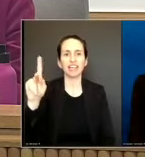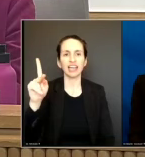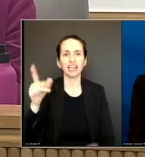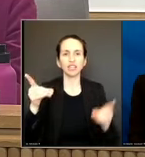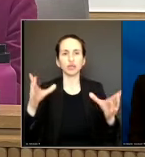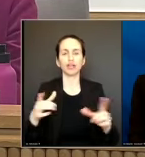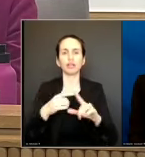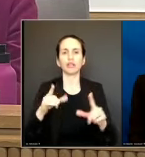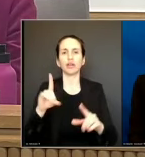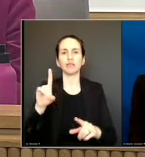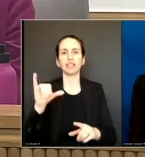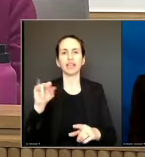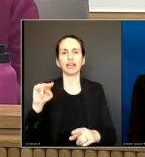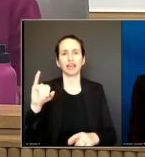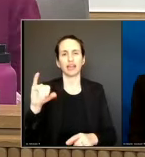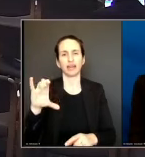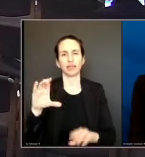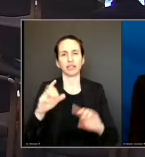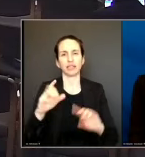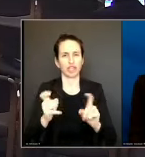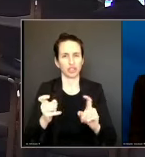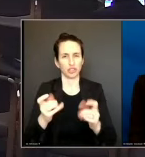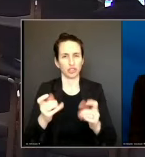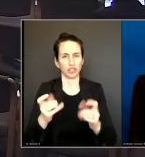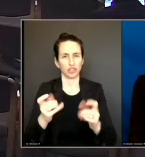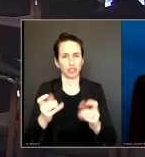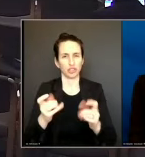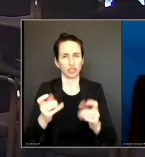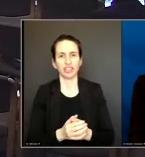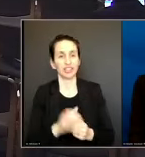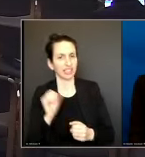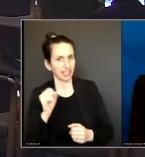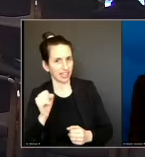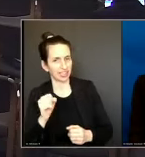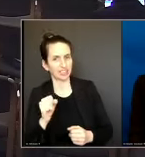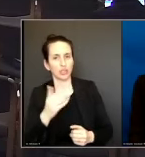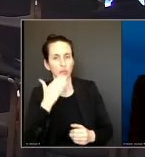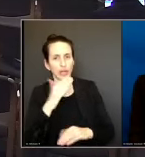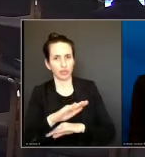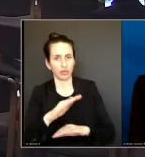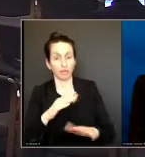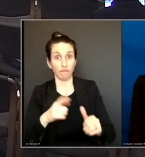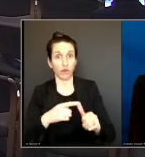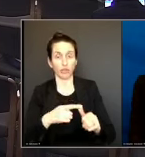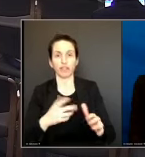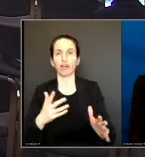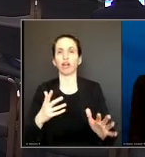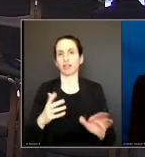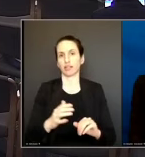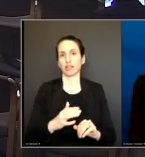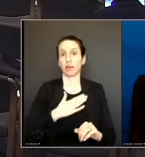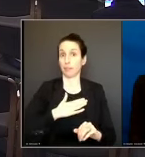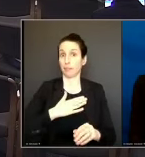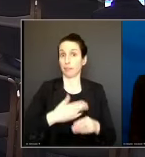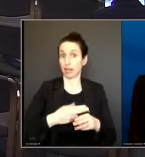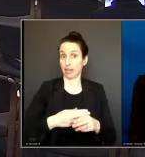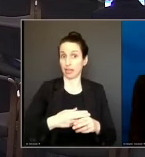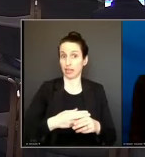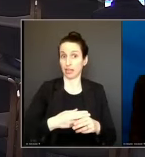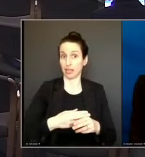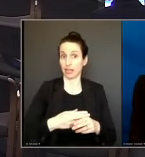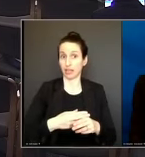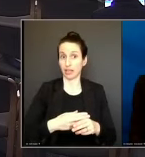believe is here. Thank you. Yes. Good afternoon. I'm going, first of all, my name is Dr. Jack